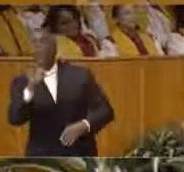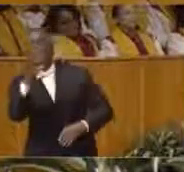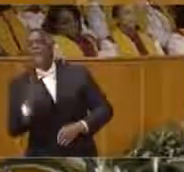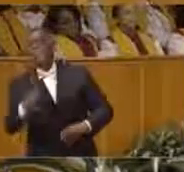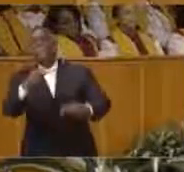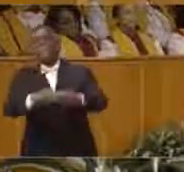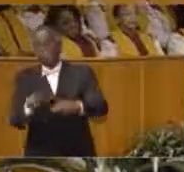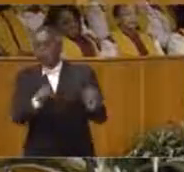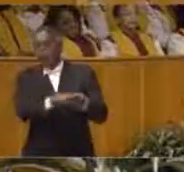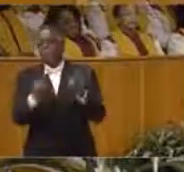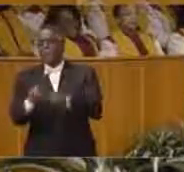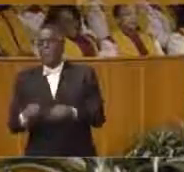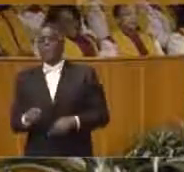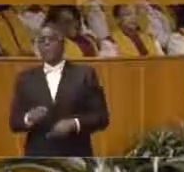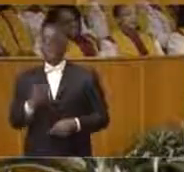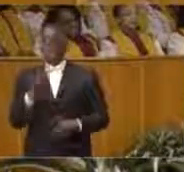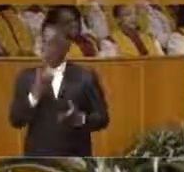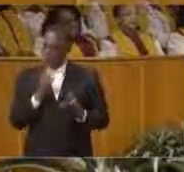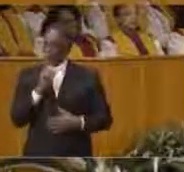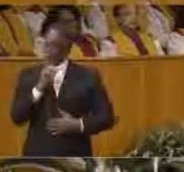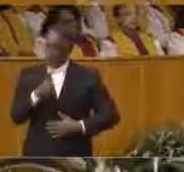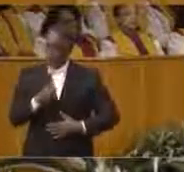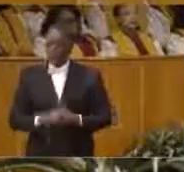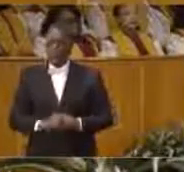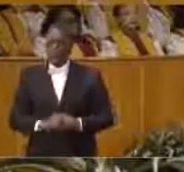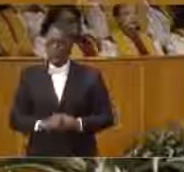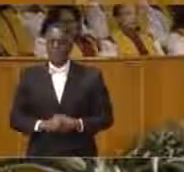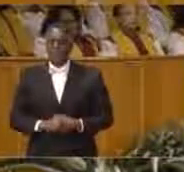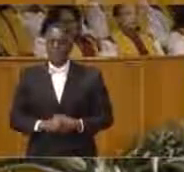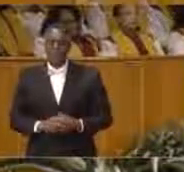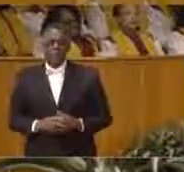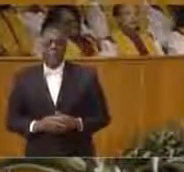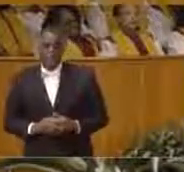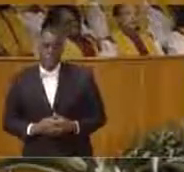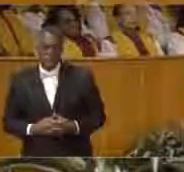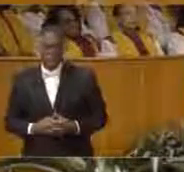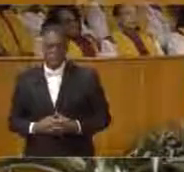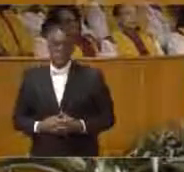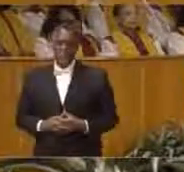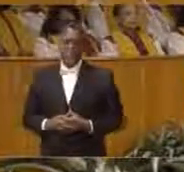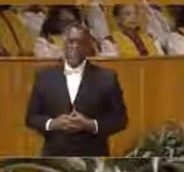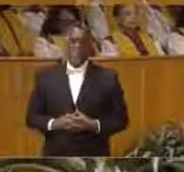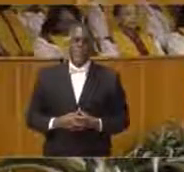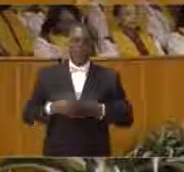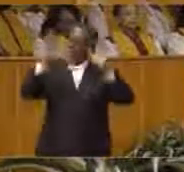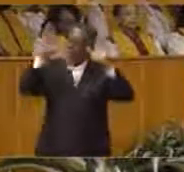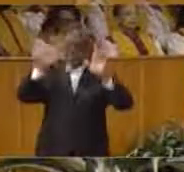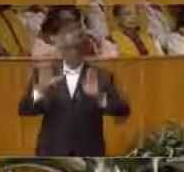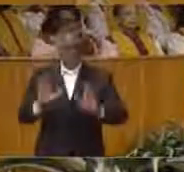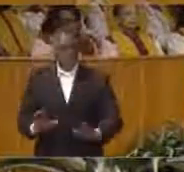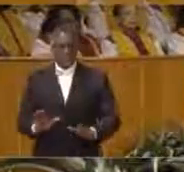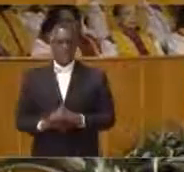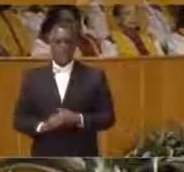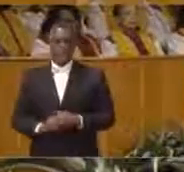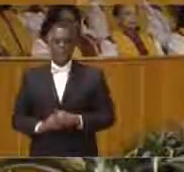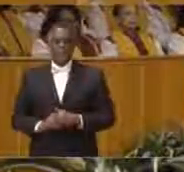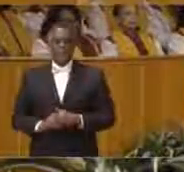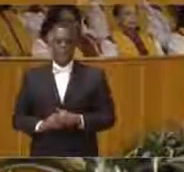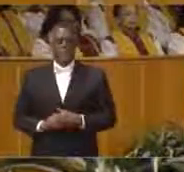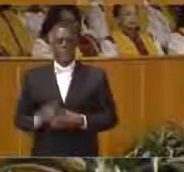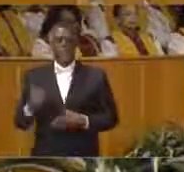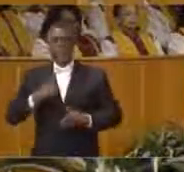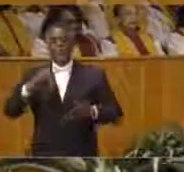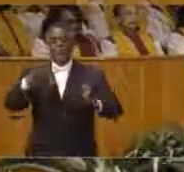name, just to be sure. every Sunday, we